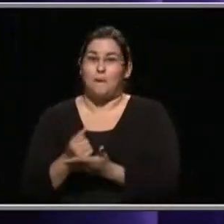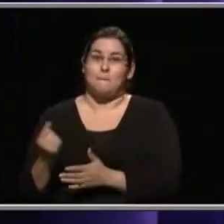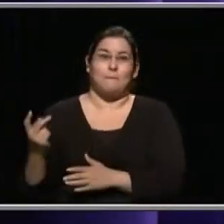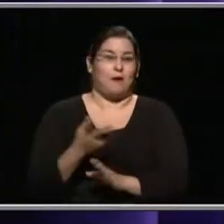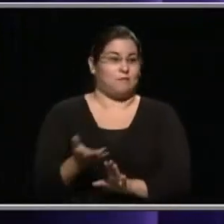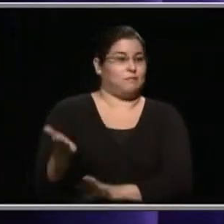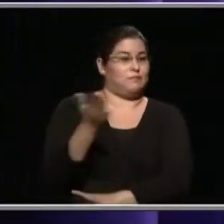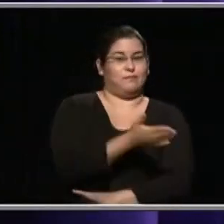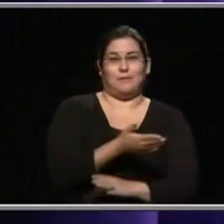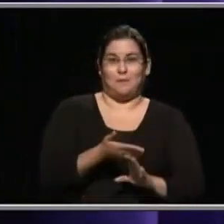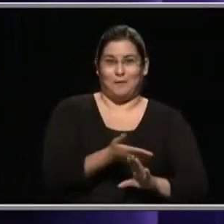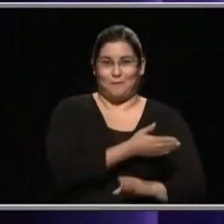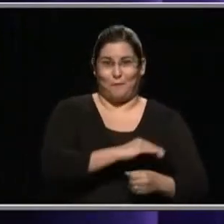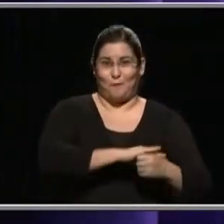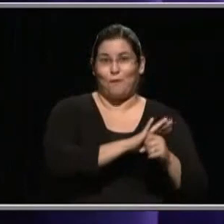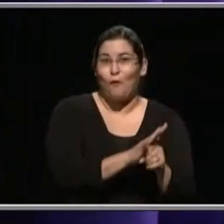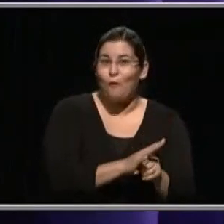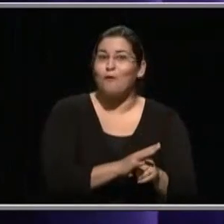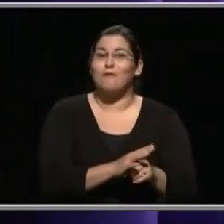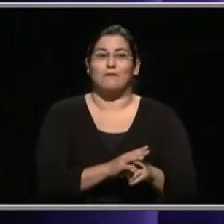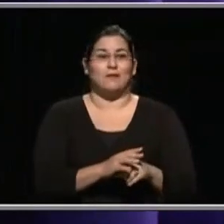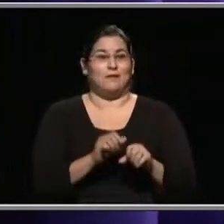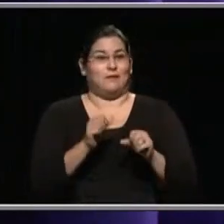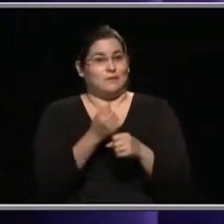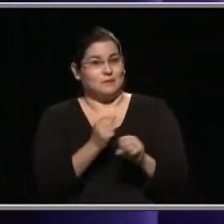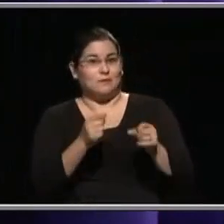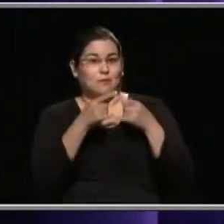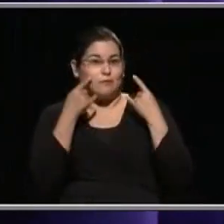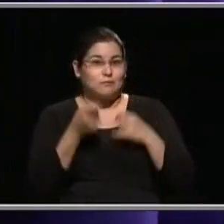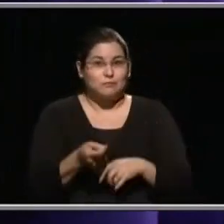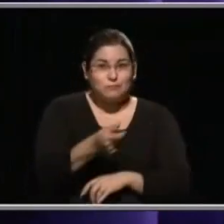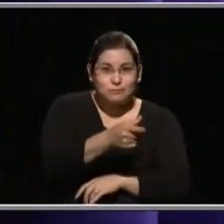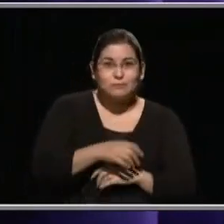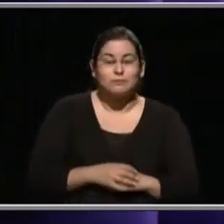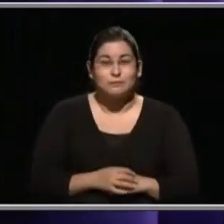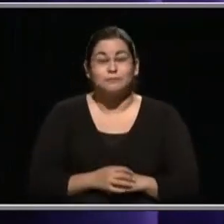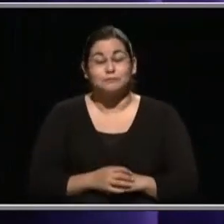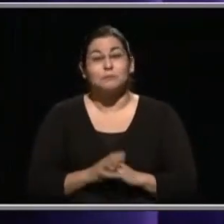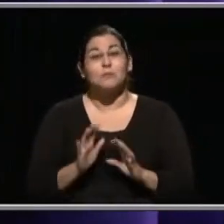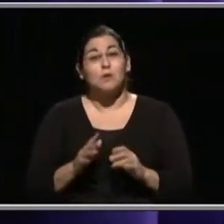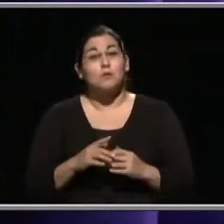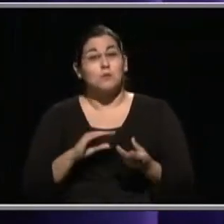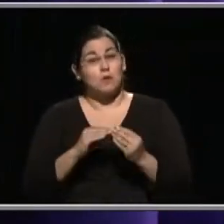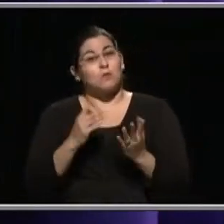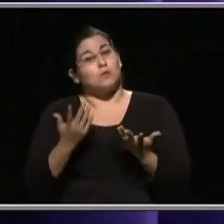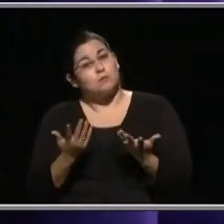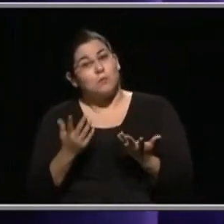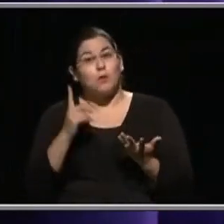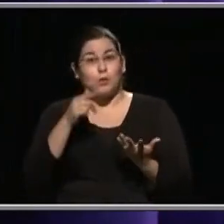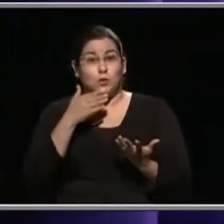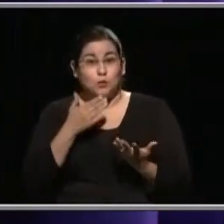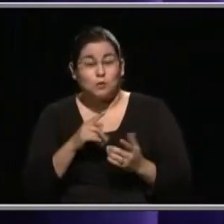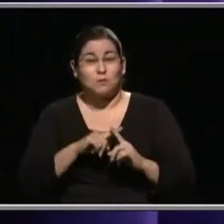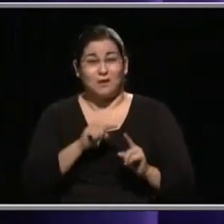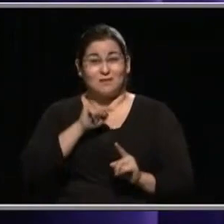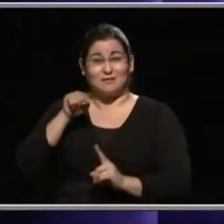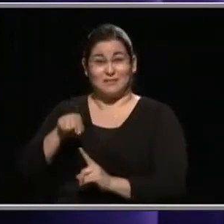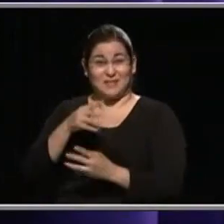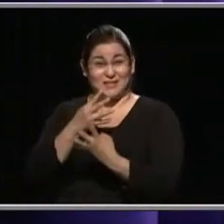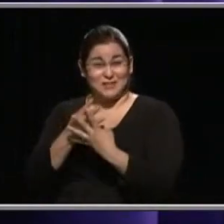came unhinged and the face mask was done away with. While we're doing good there, we're doing worse in the